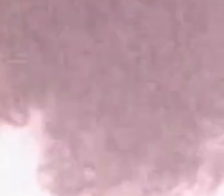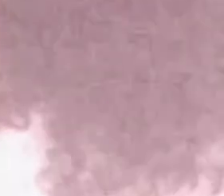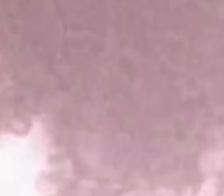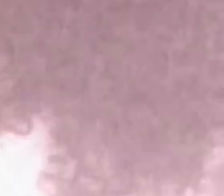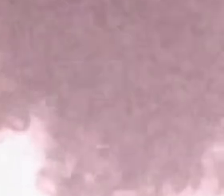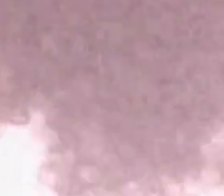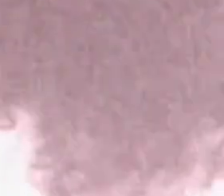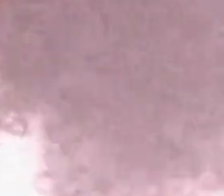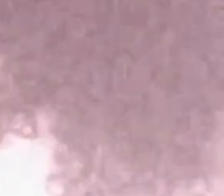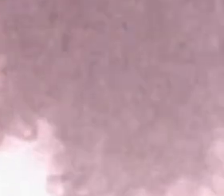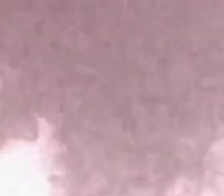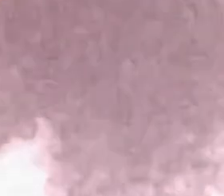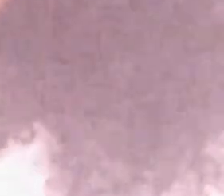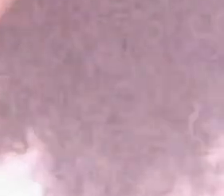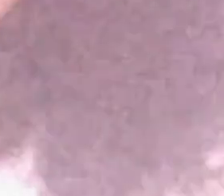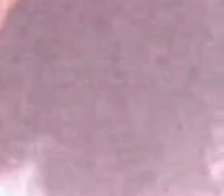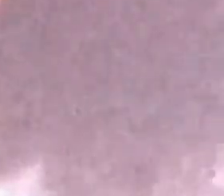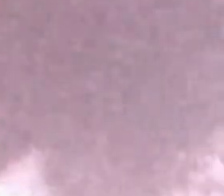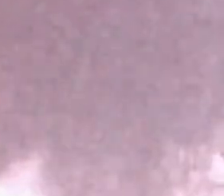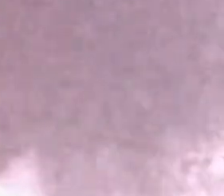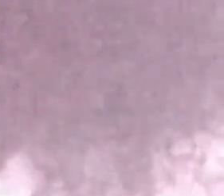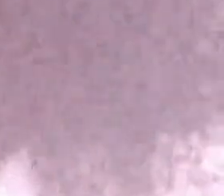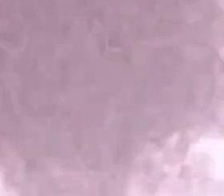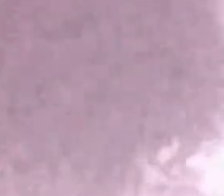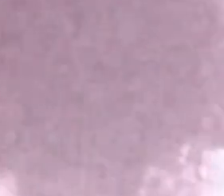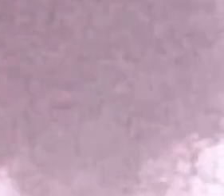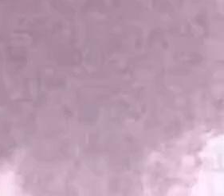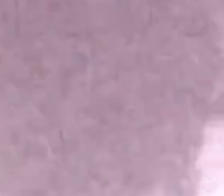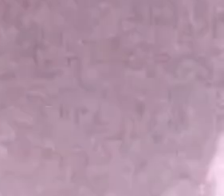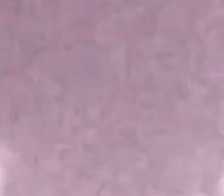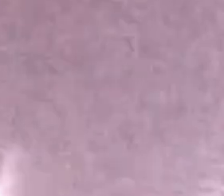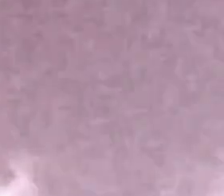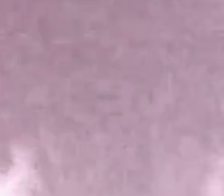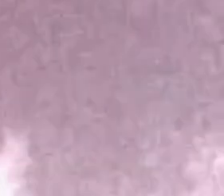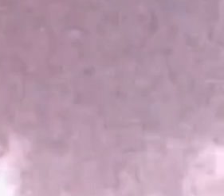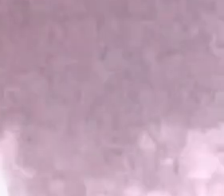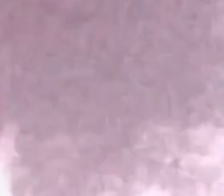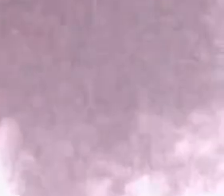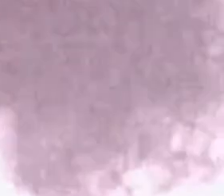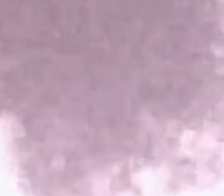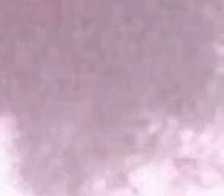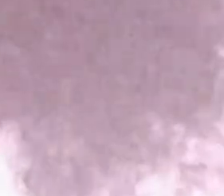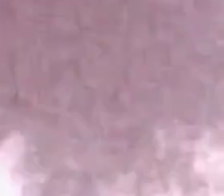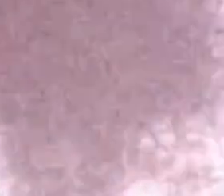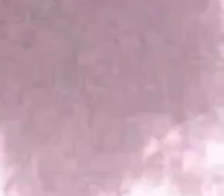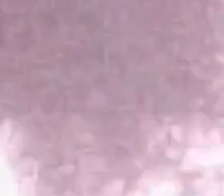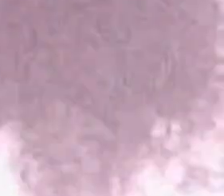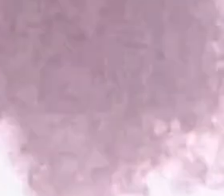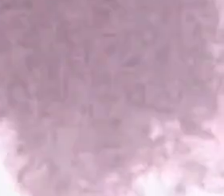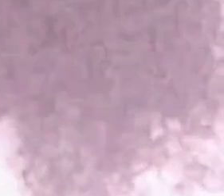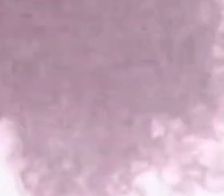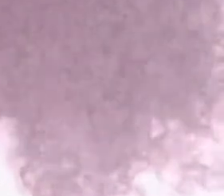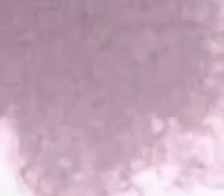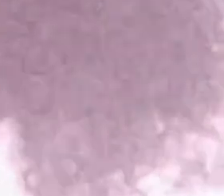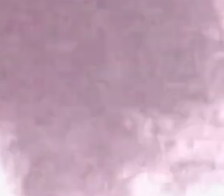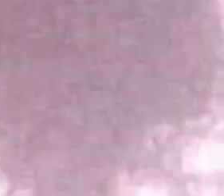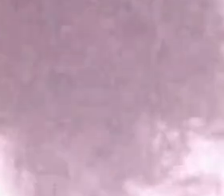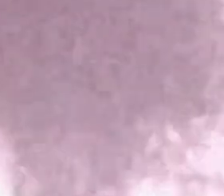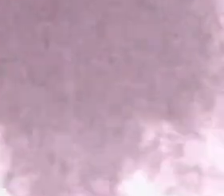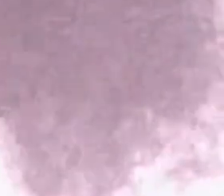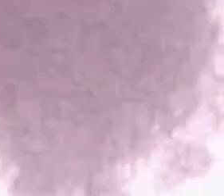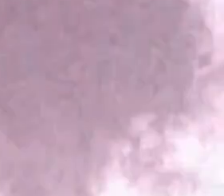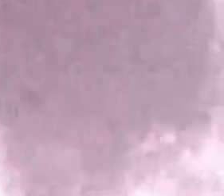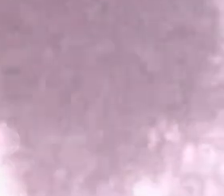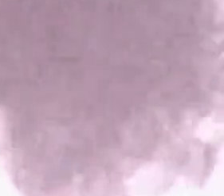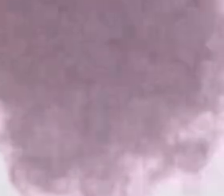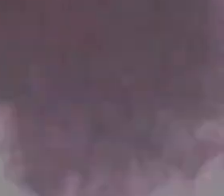I'm stressed, because, you know, there's power in the tongue. You know, figure out what I need from